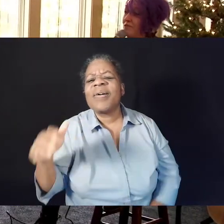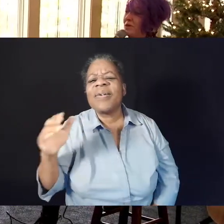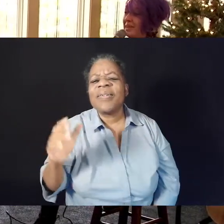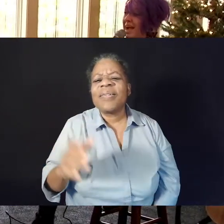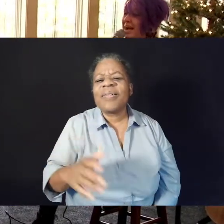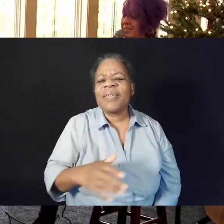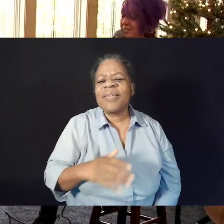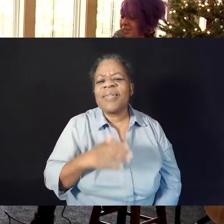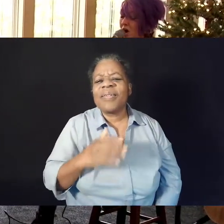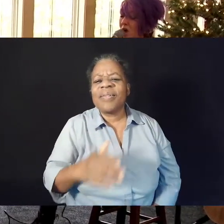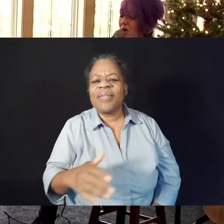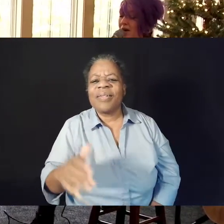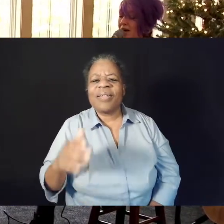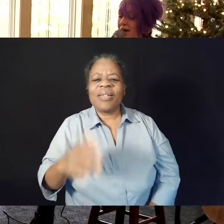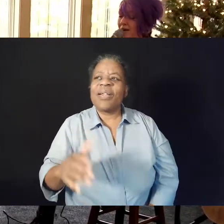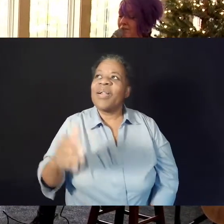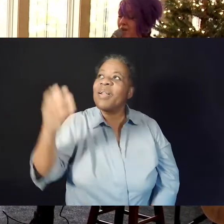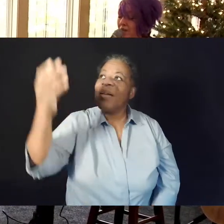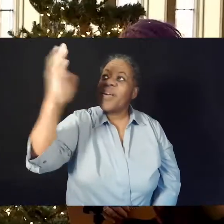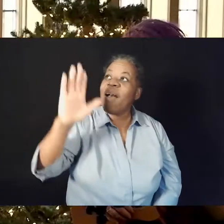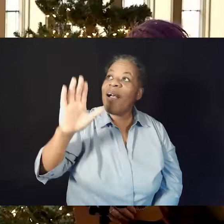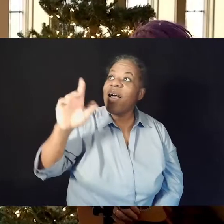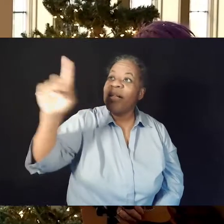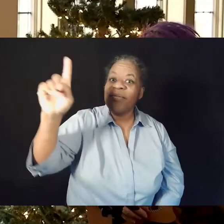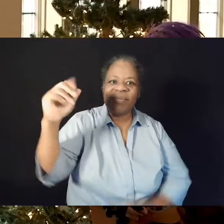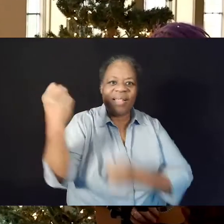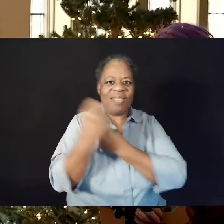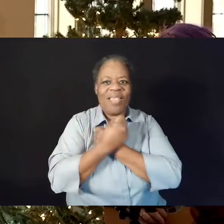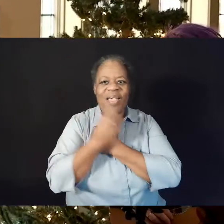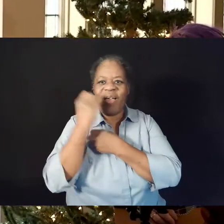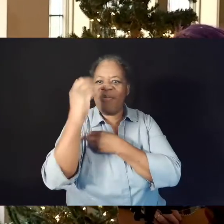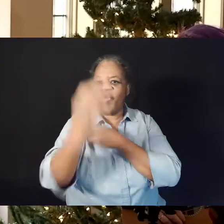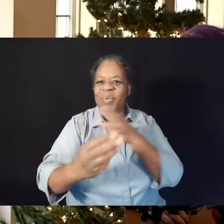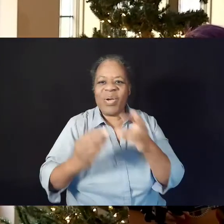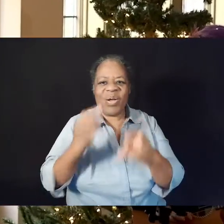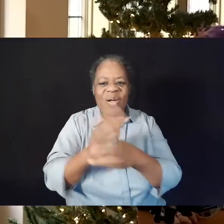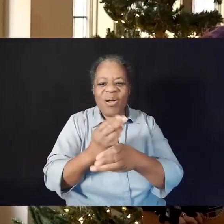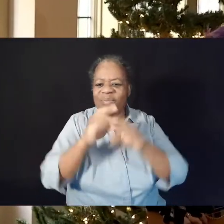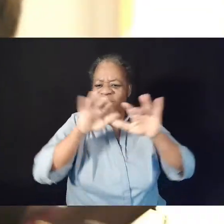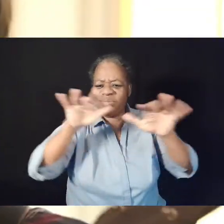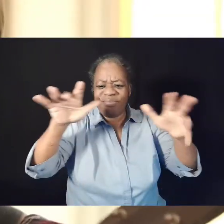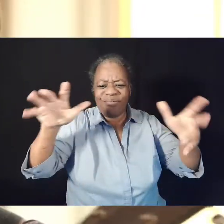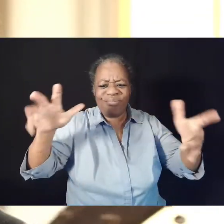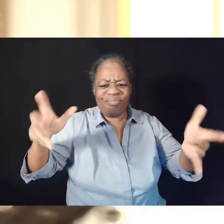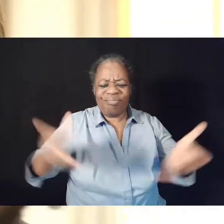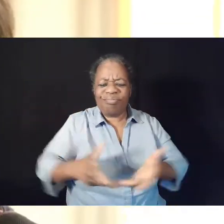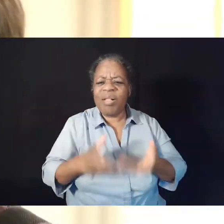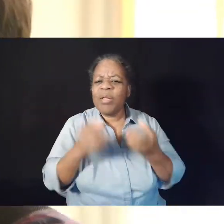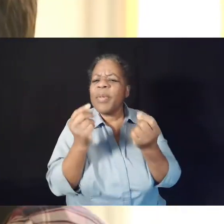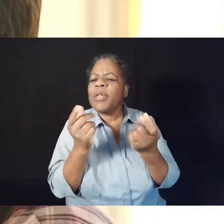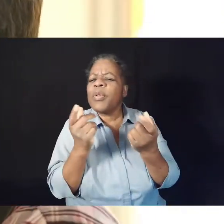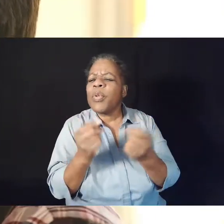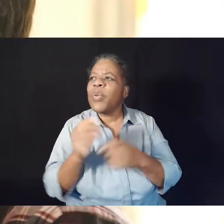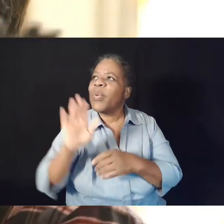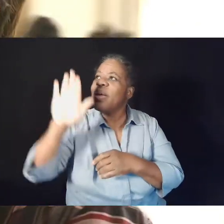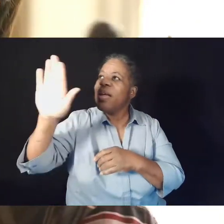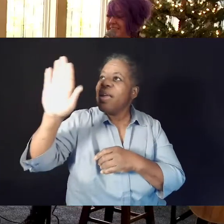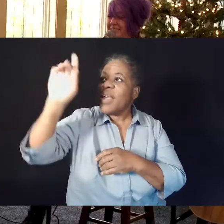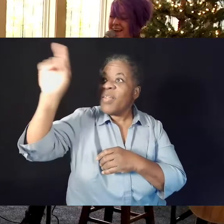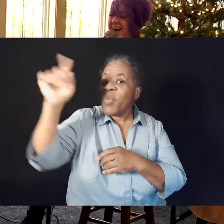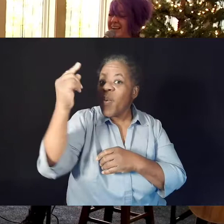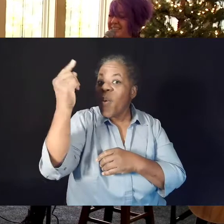love. For God so loved the world that he gave us his one and